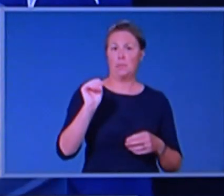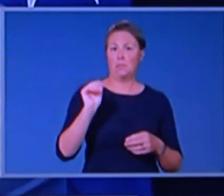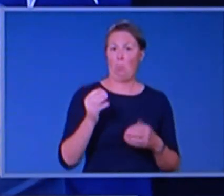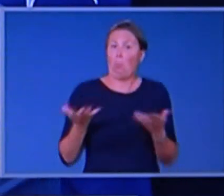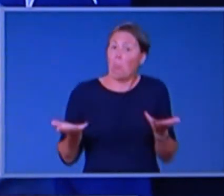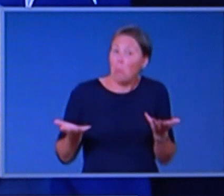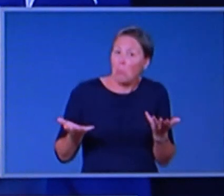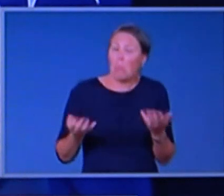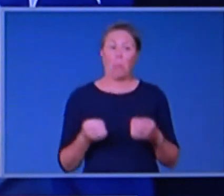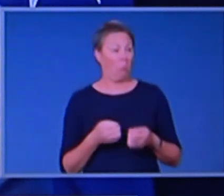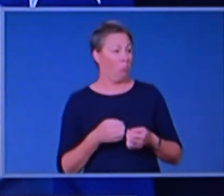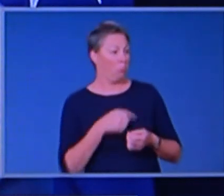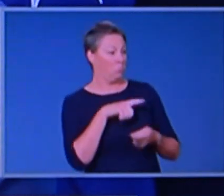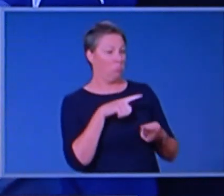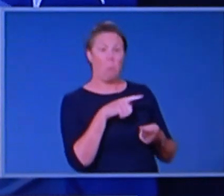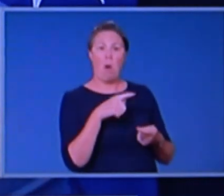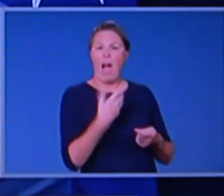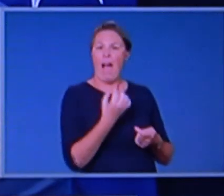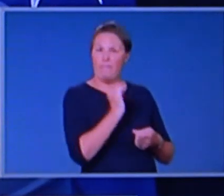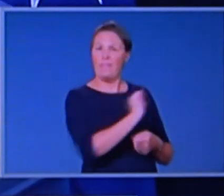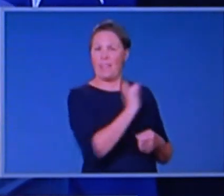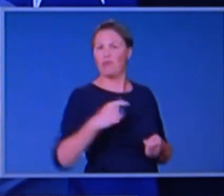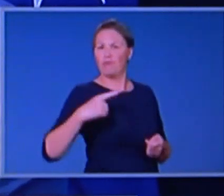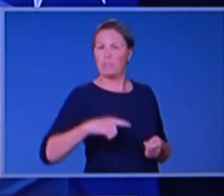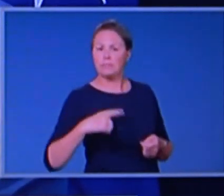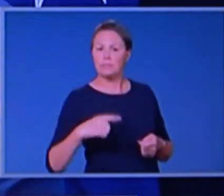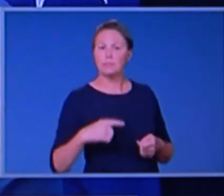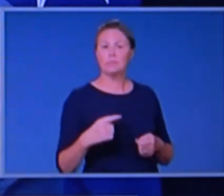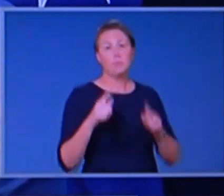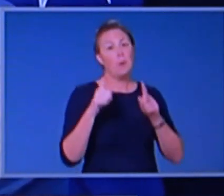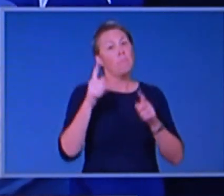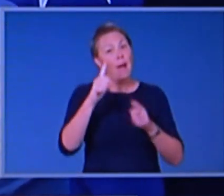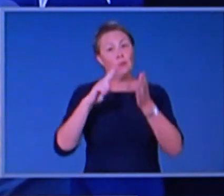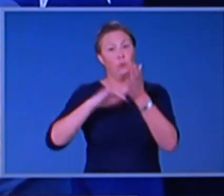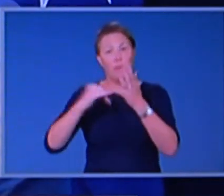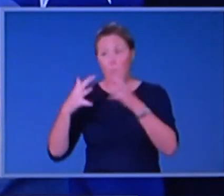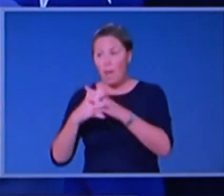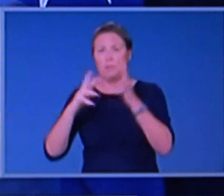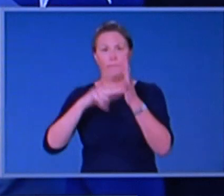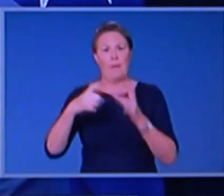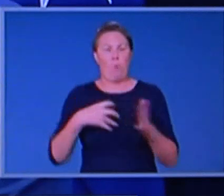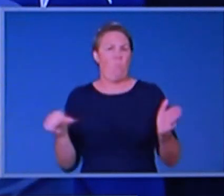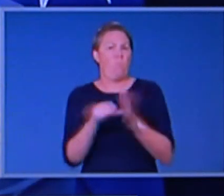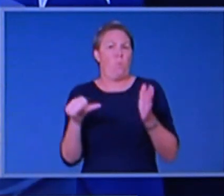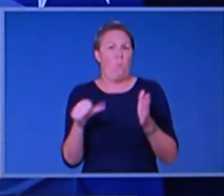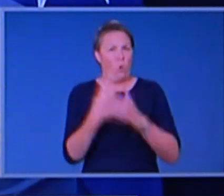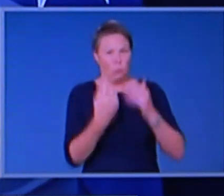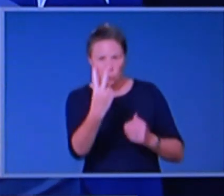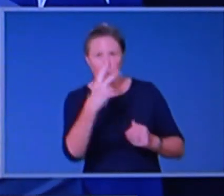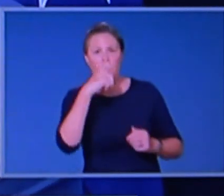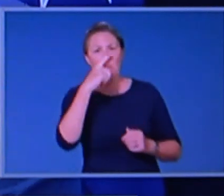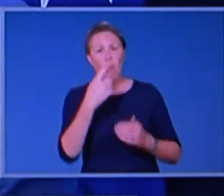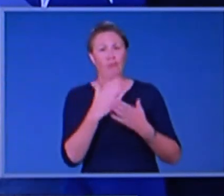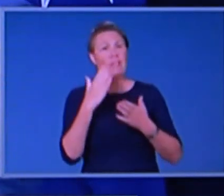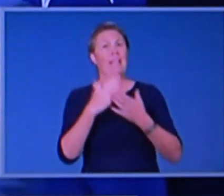and there are good reasons, have been good reasons for that in places like New South Wales and Victoria, but states and territories will make their own calls